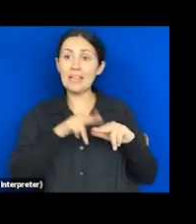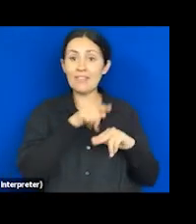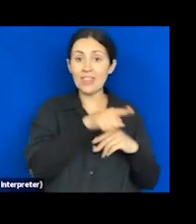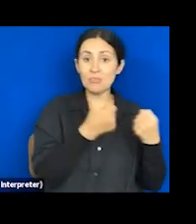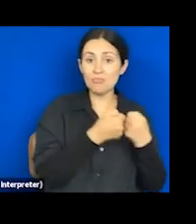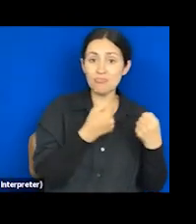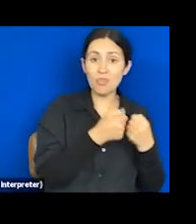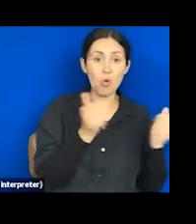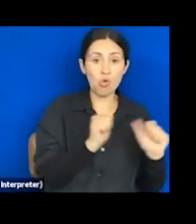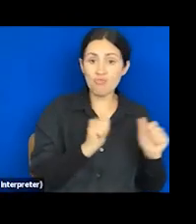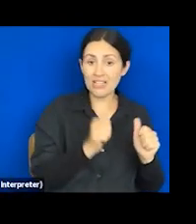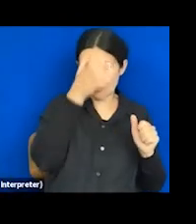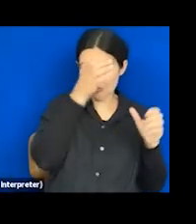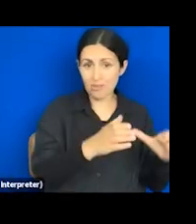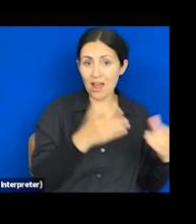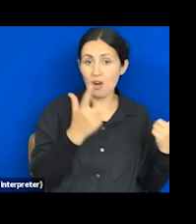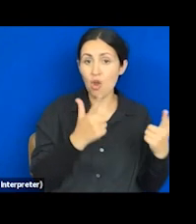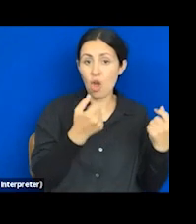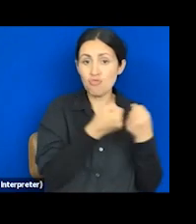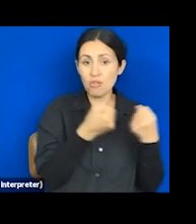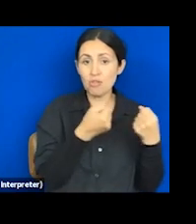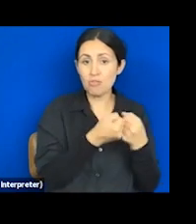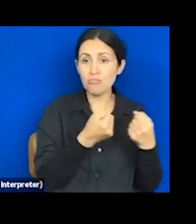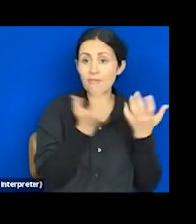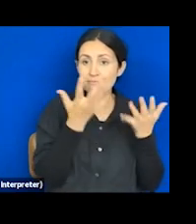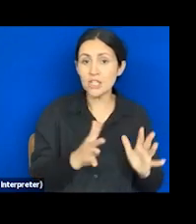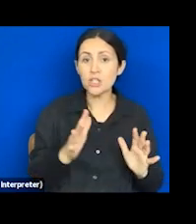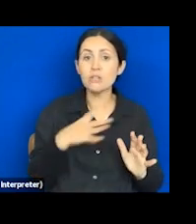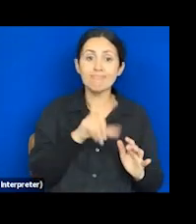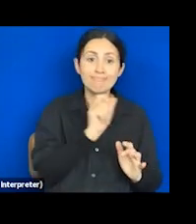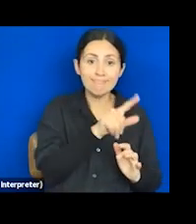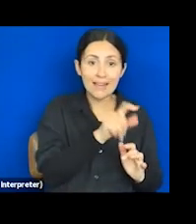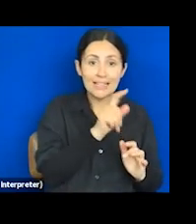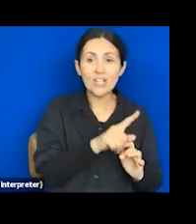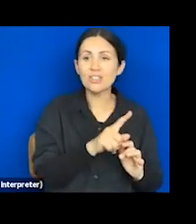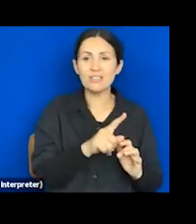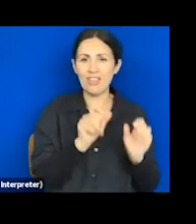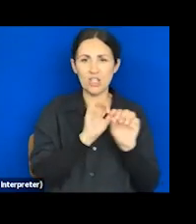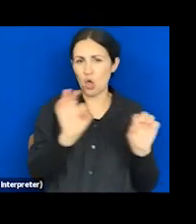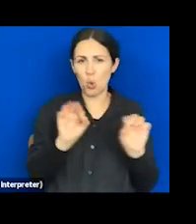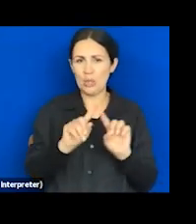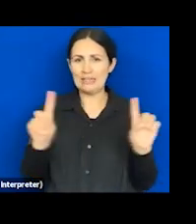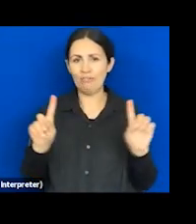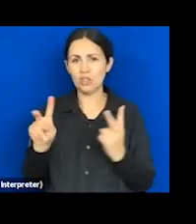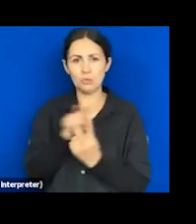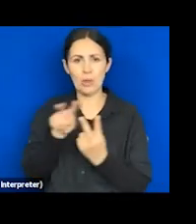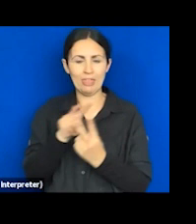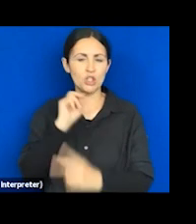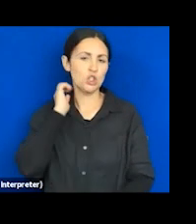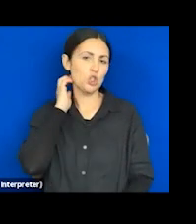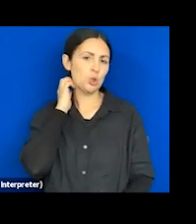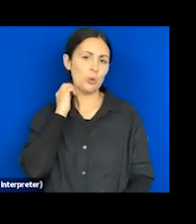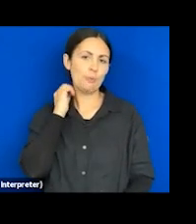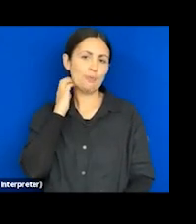with a medication that you're going to go back onto, and it diminishes any difference between the two conditions. Of course, there's a lot